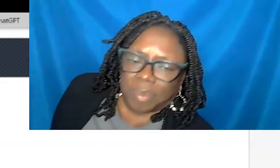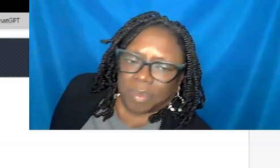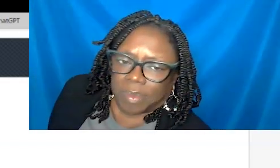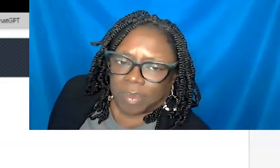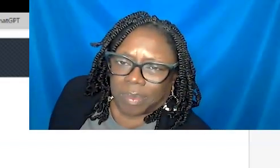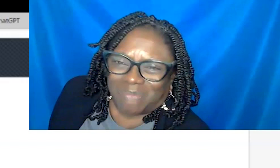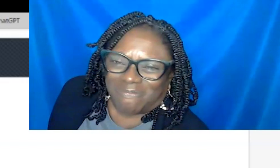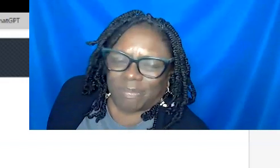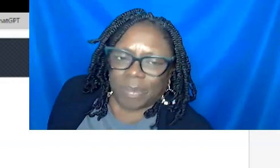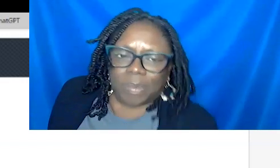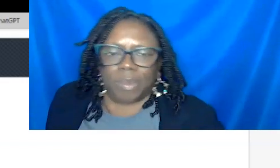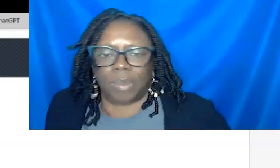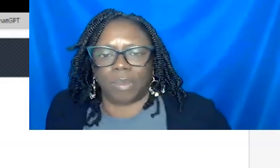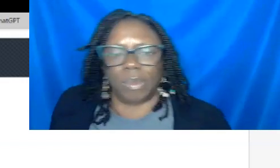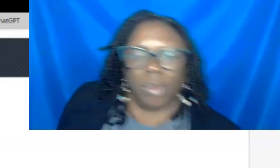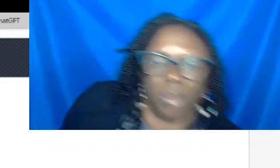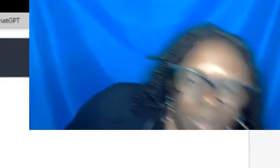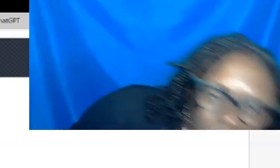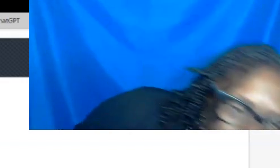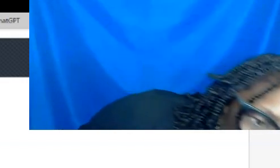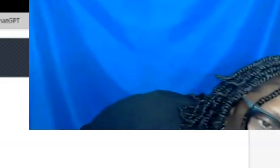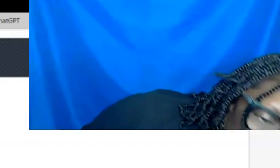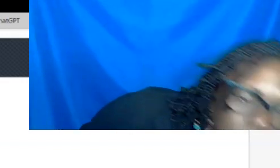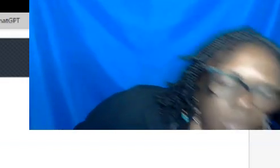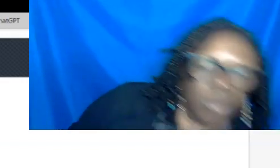how do I figure out? Oh, sorry.